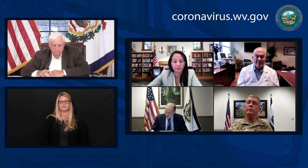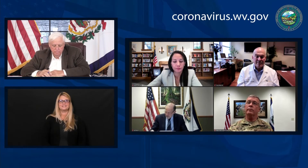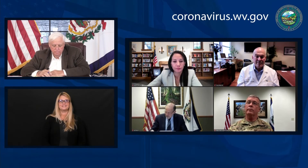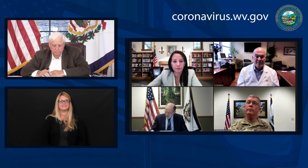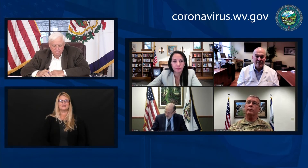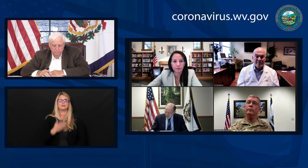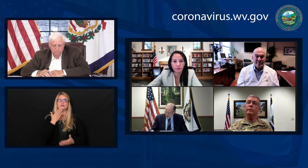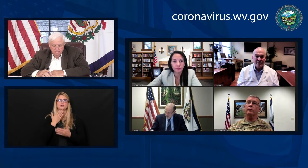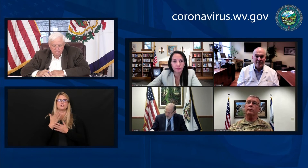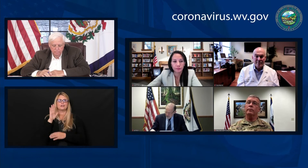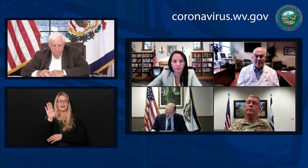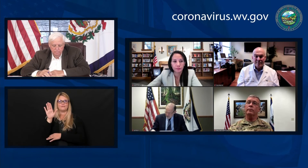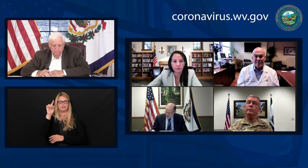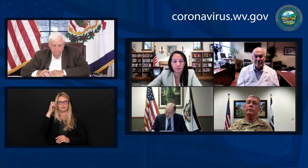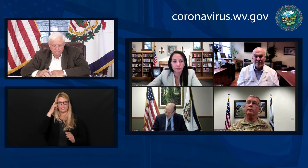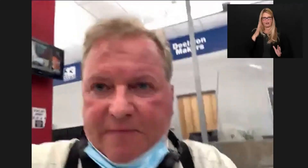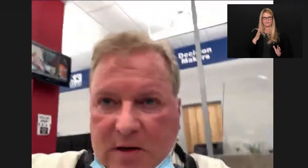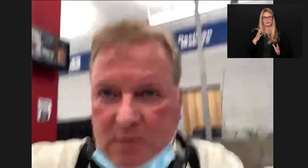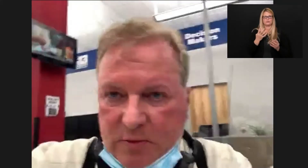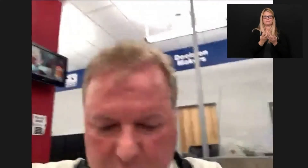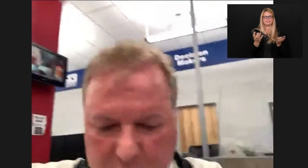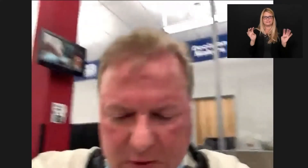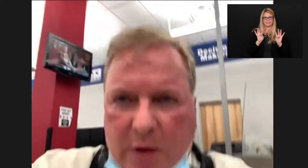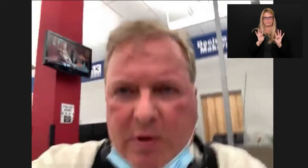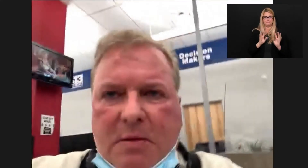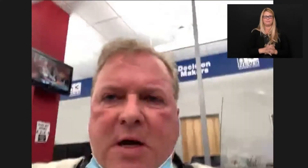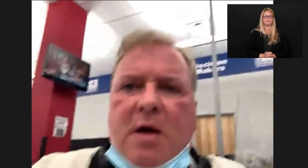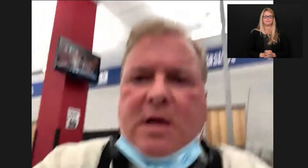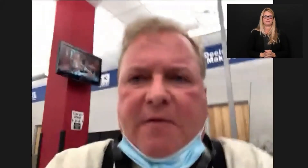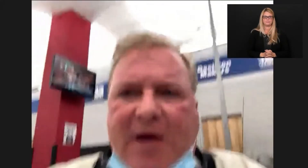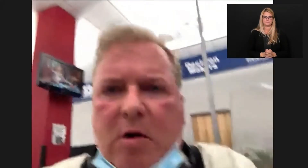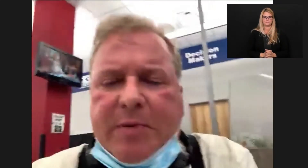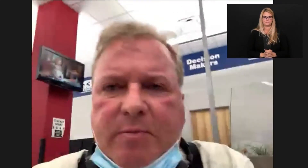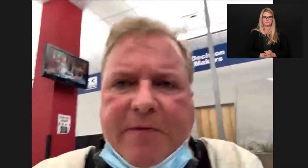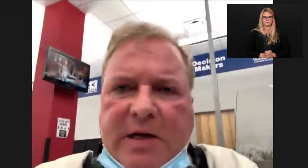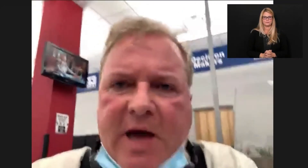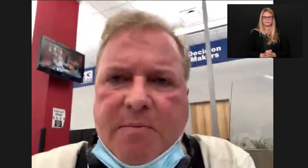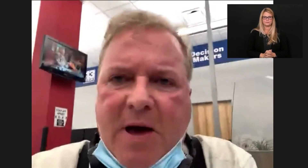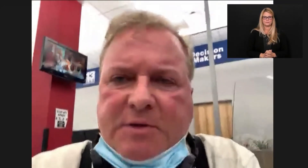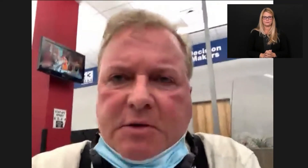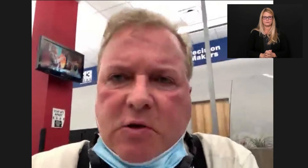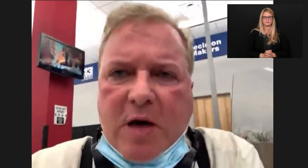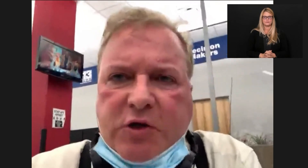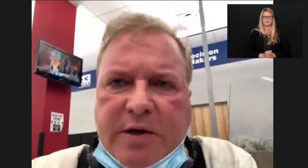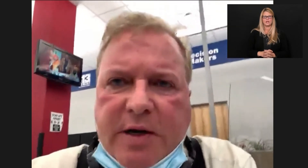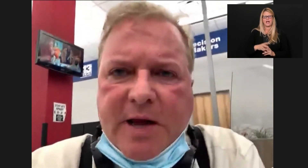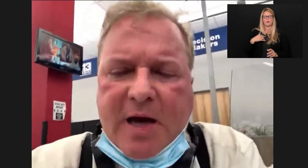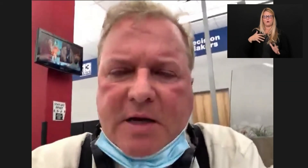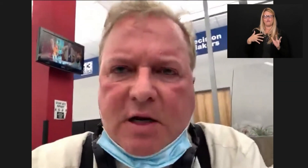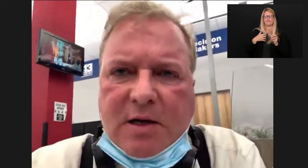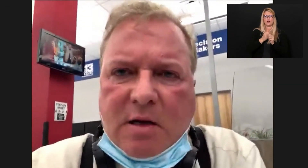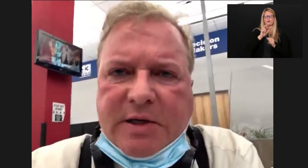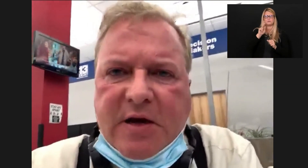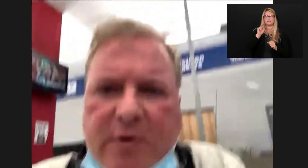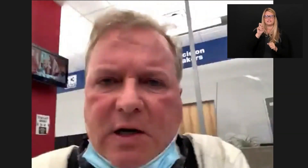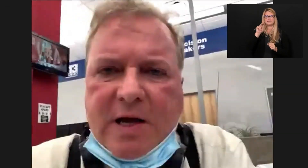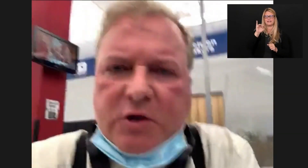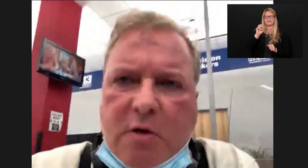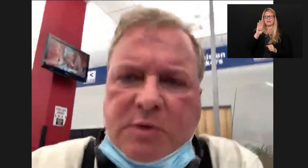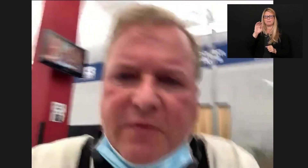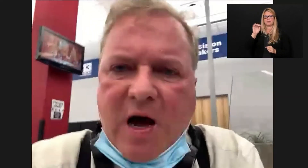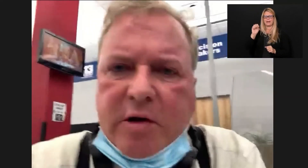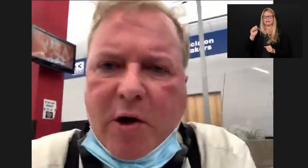Good afternoon, Governor and cabinet members and fellow reporters. I want to kind of follow up on my friend Kenny Bass's question and ask it a little bit